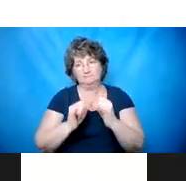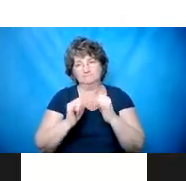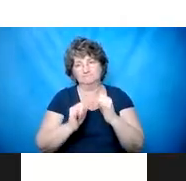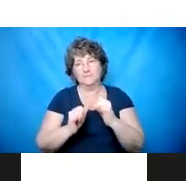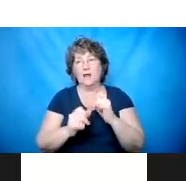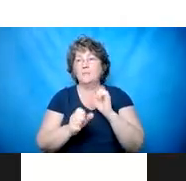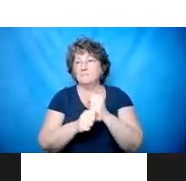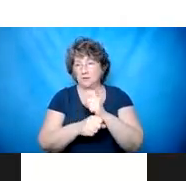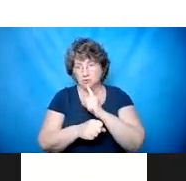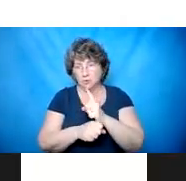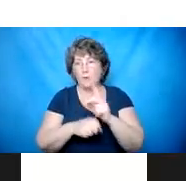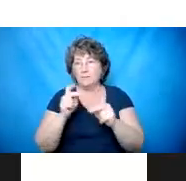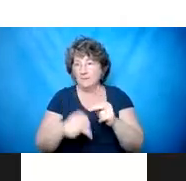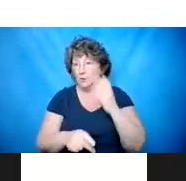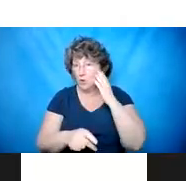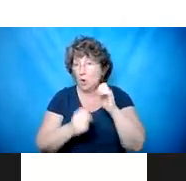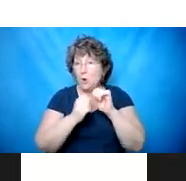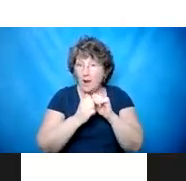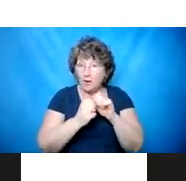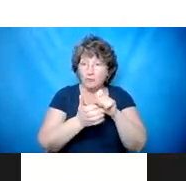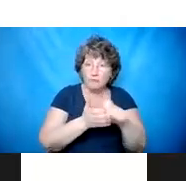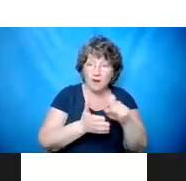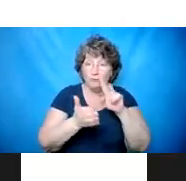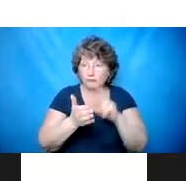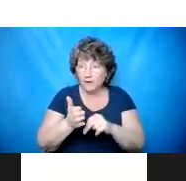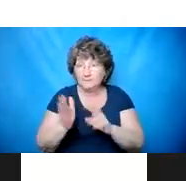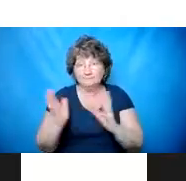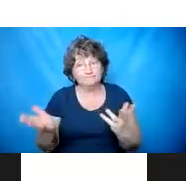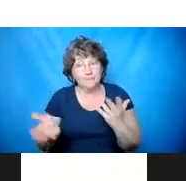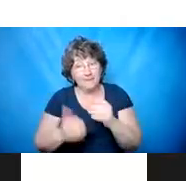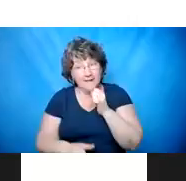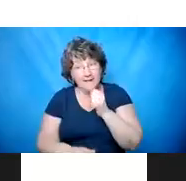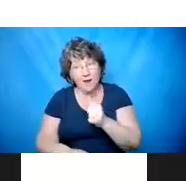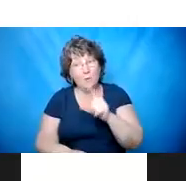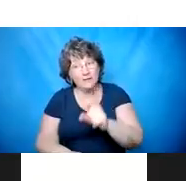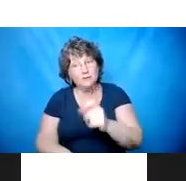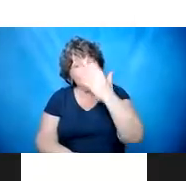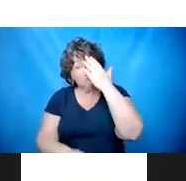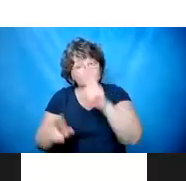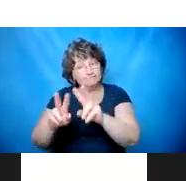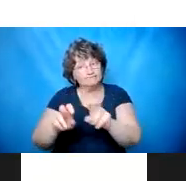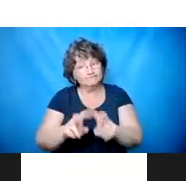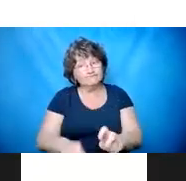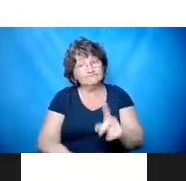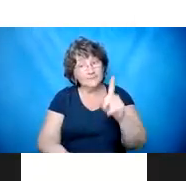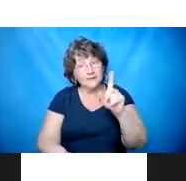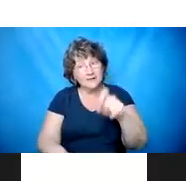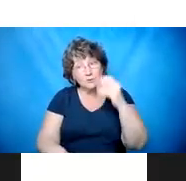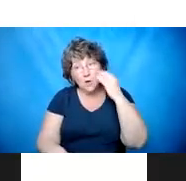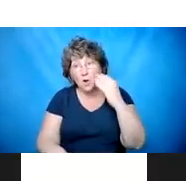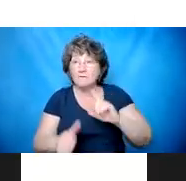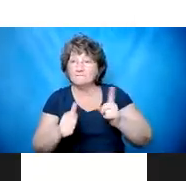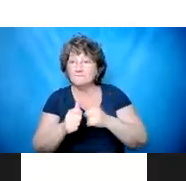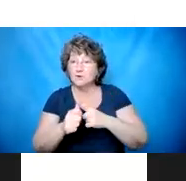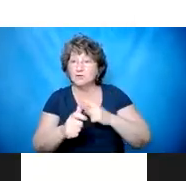write, read? We need to be conscientious of the people we do know. First generation immigrants have